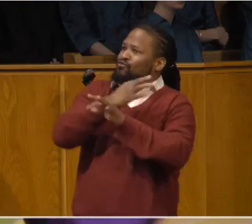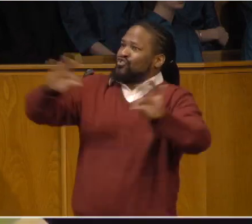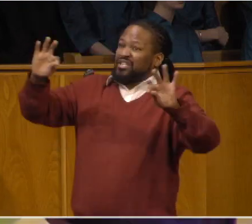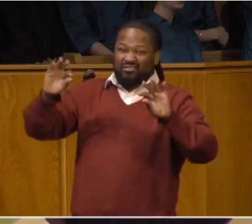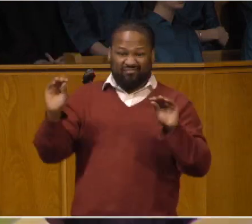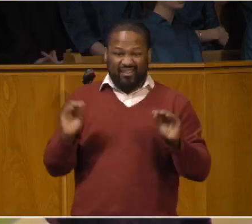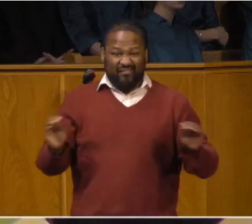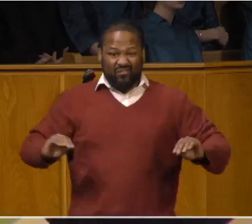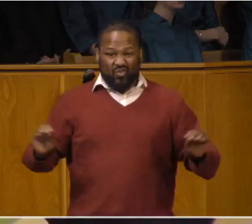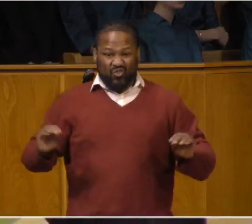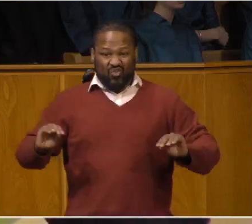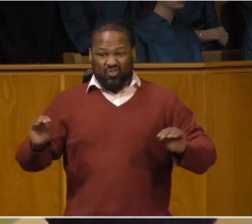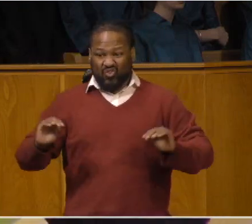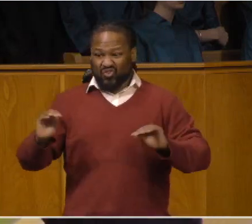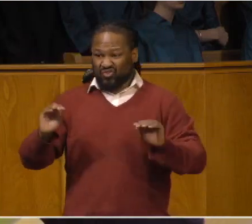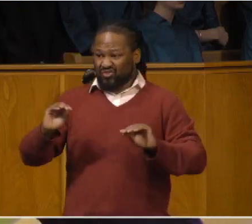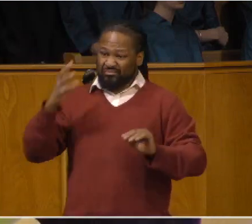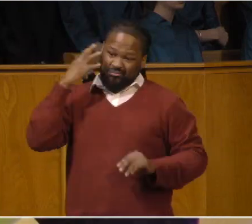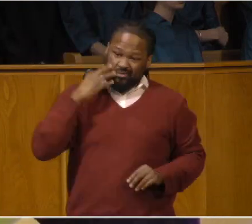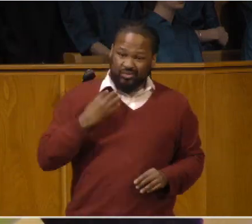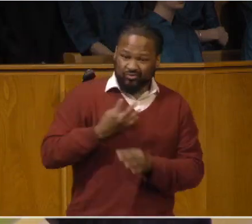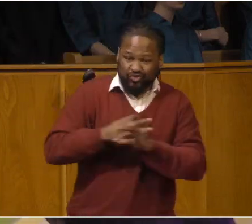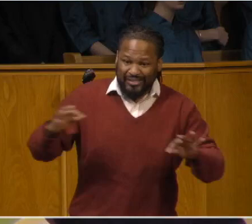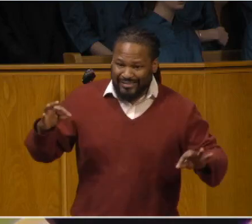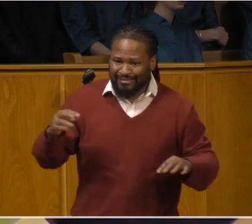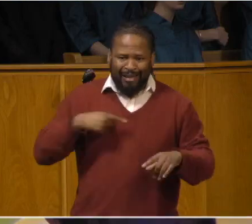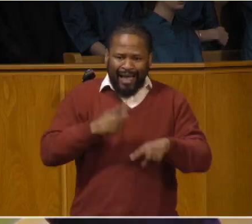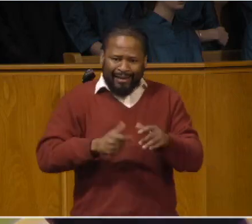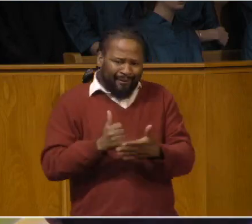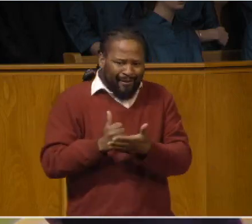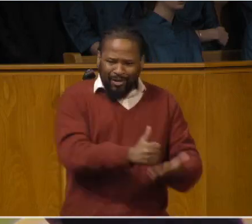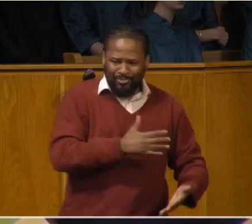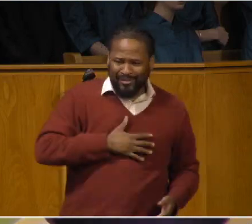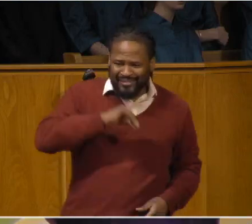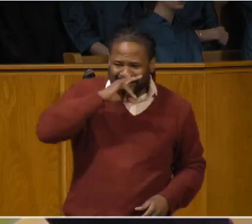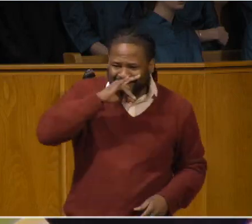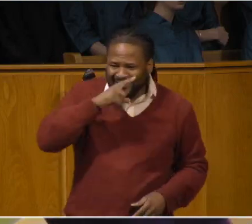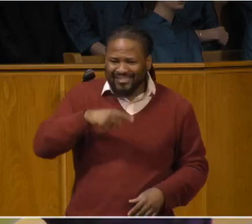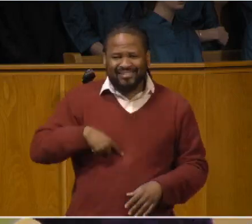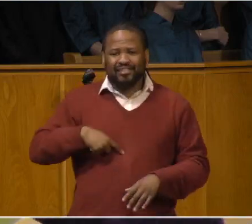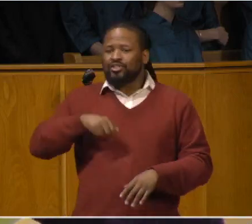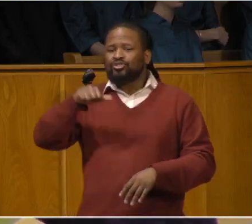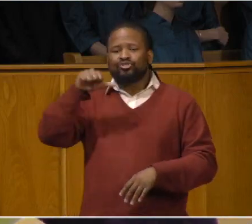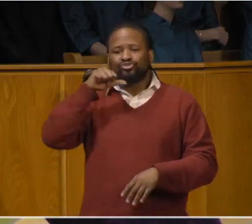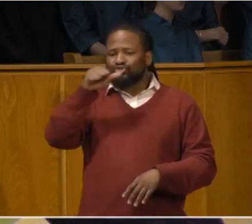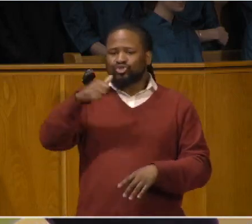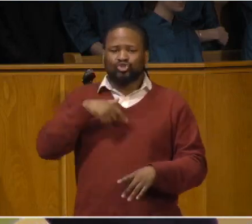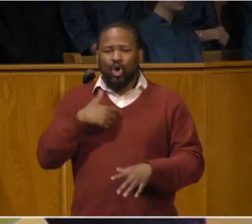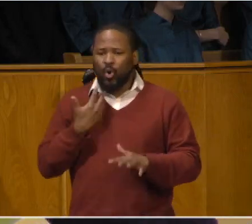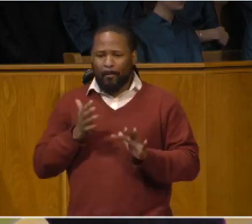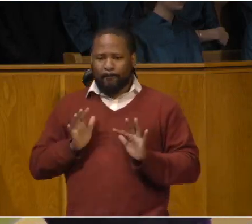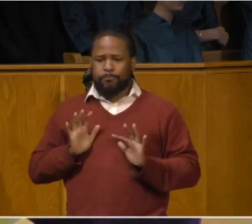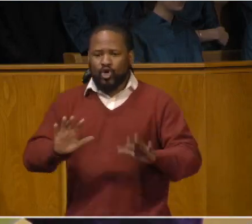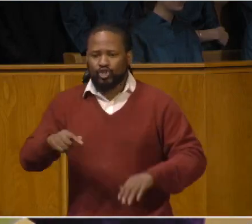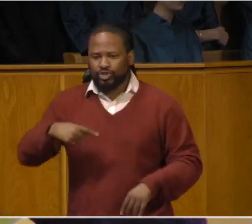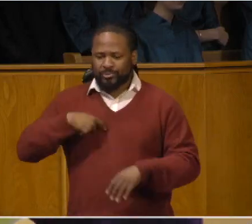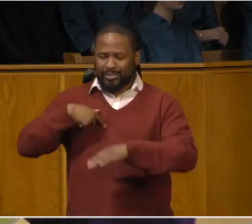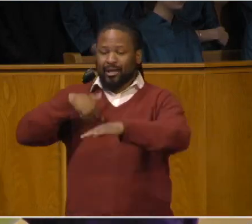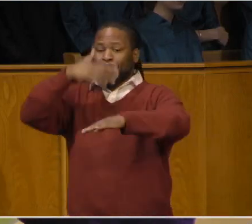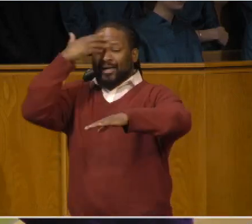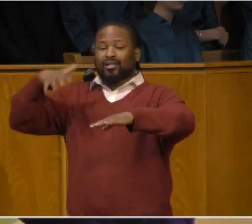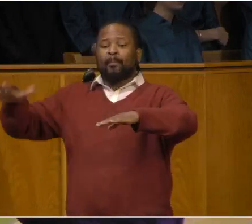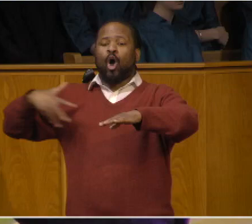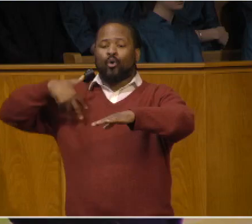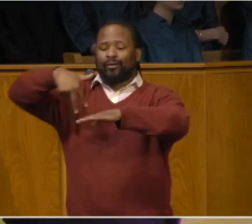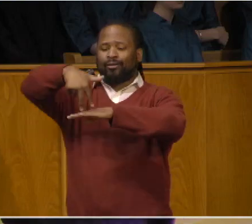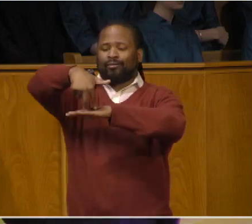I can't watch my child die. I can't help him. So don't push me, because I'm close to the edge. I'm trying not to